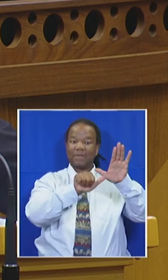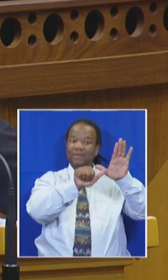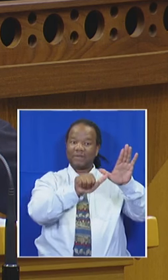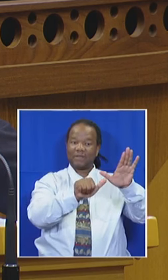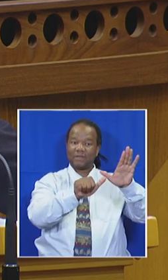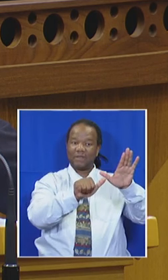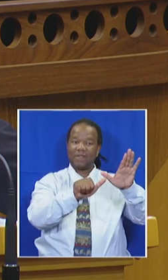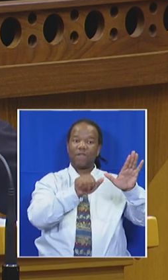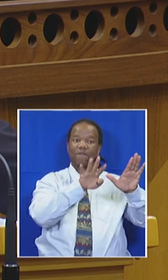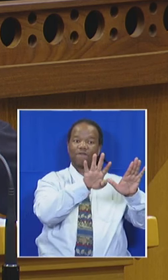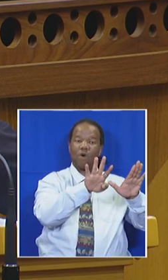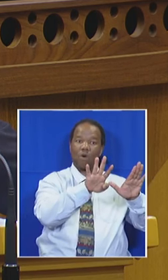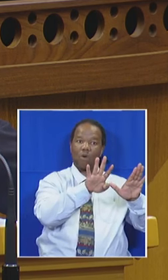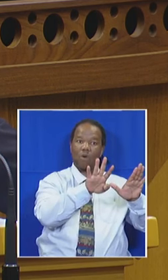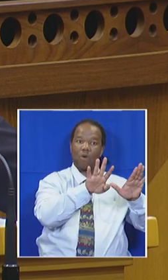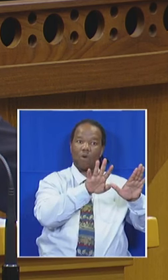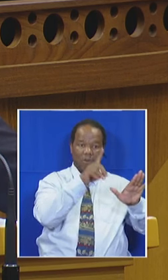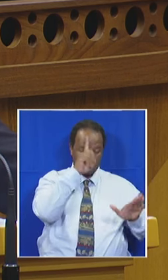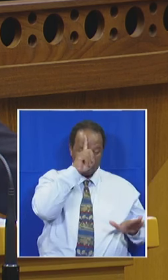64 African males.